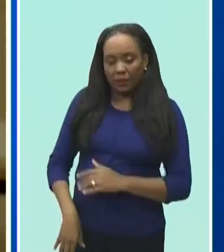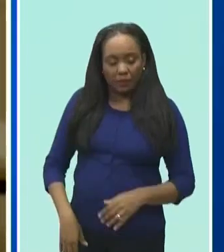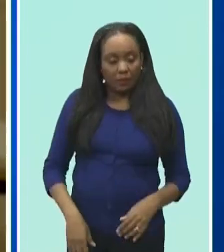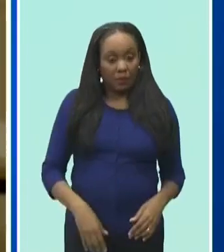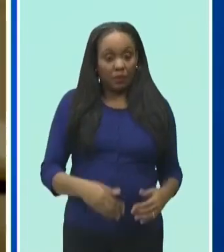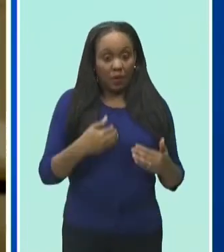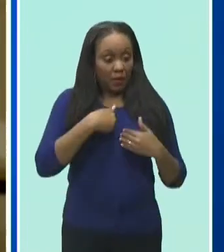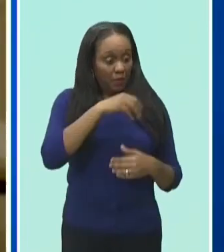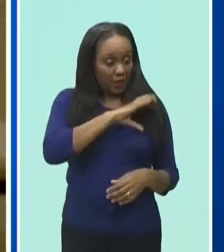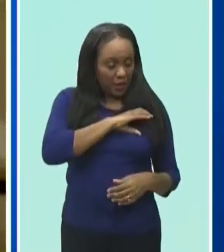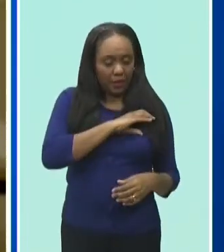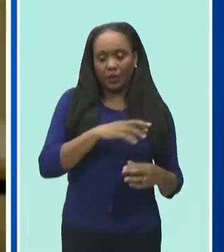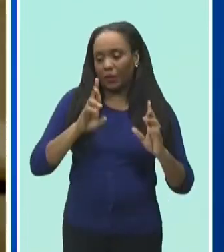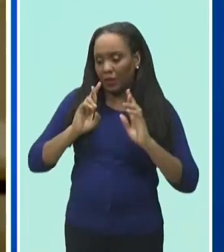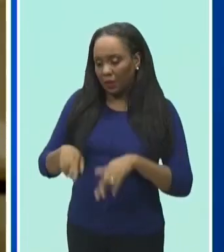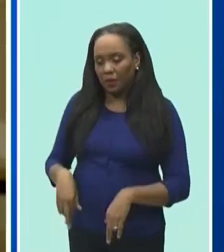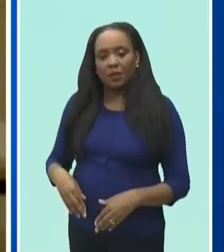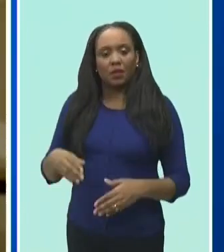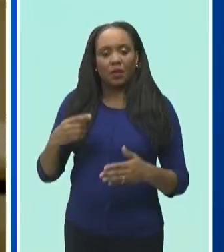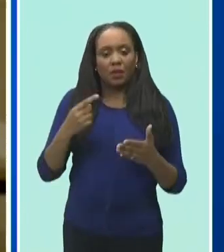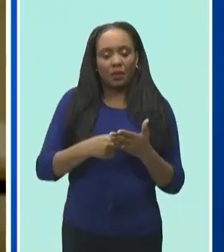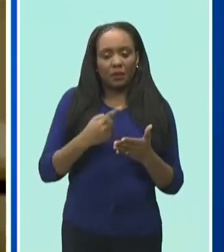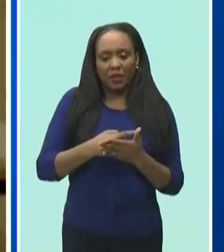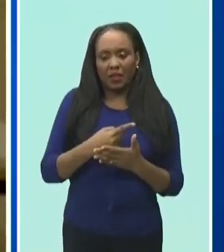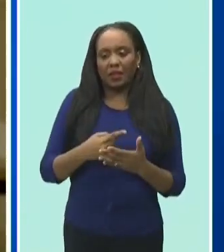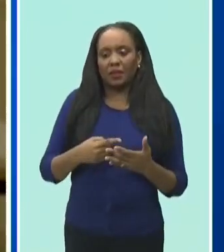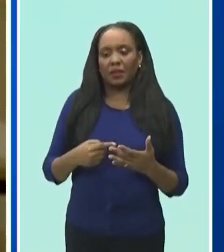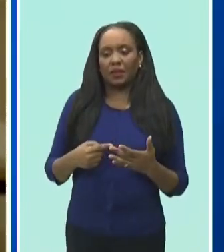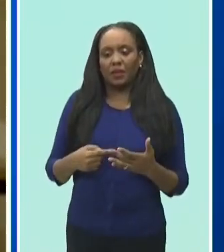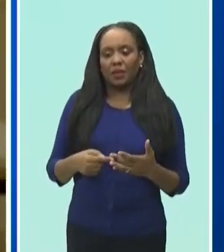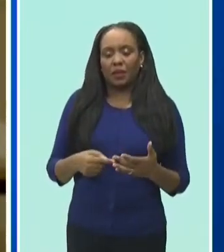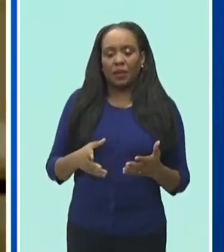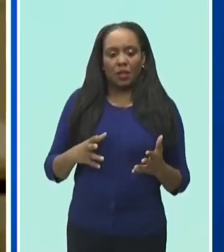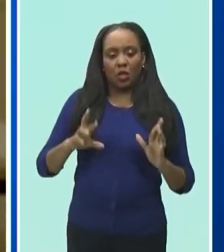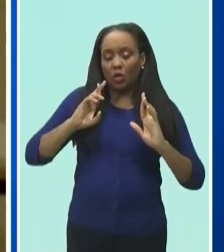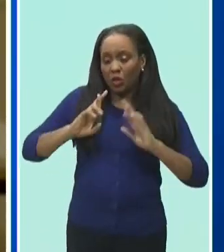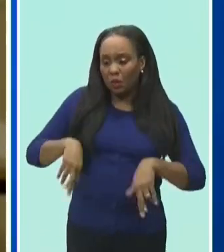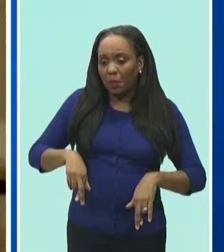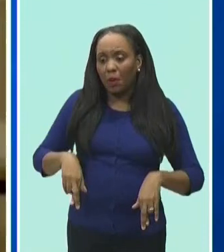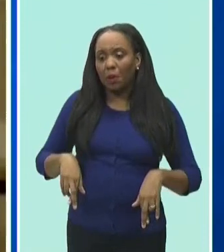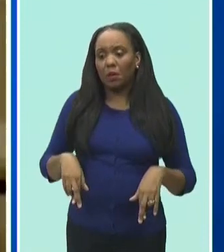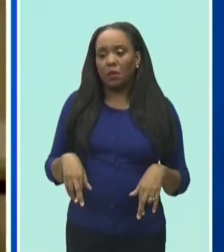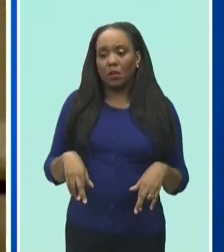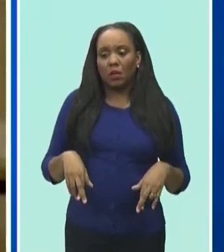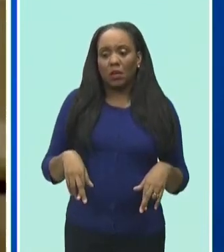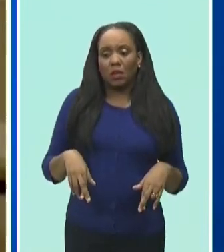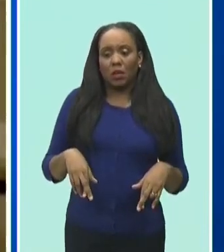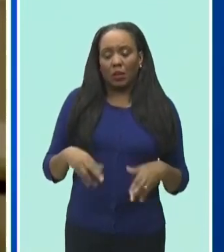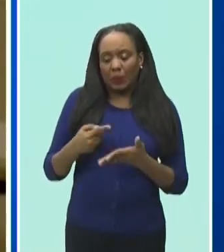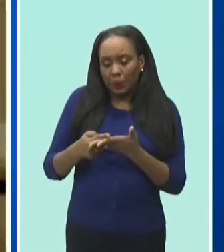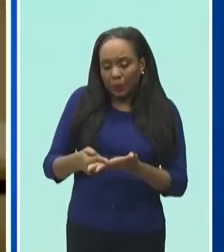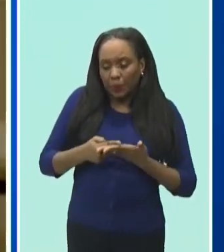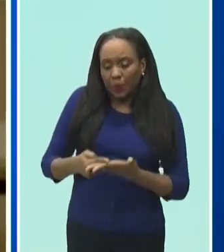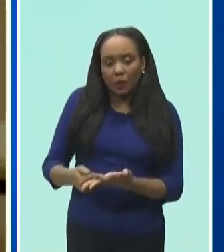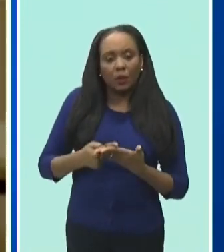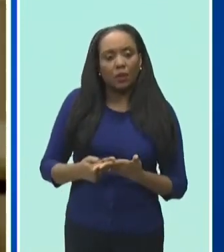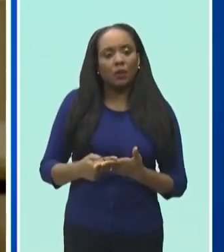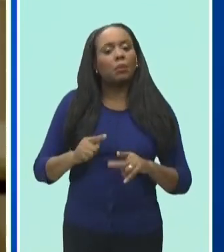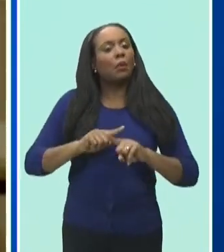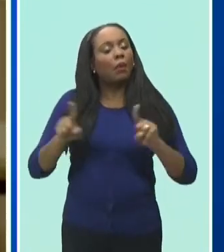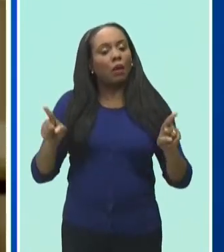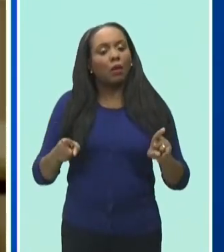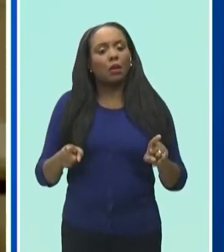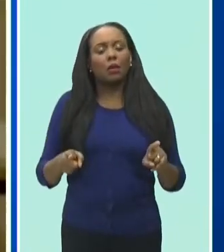some respects, they're proactive, but the truth of the matter is that we need to deal with the